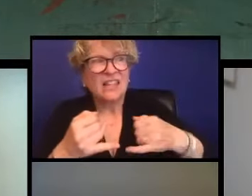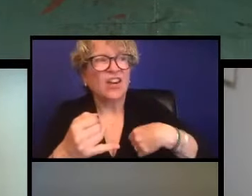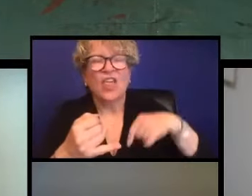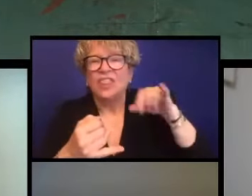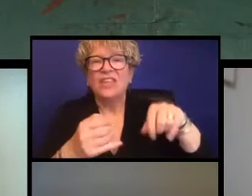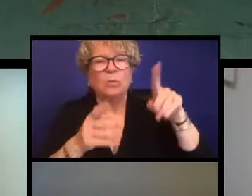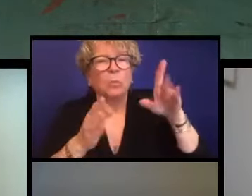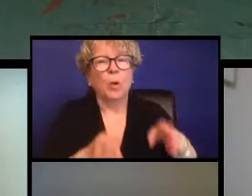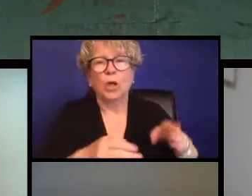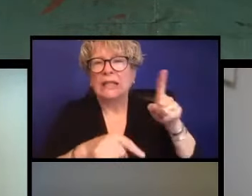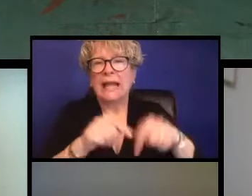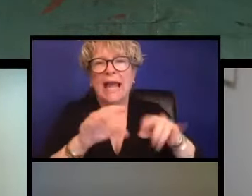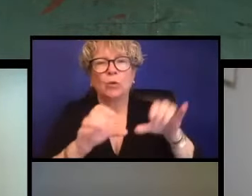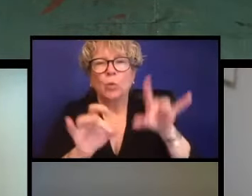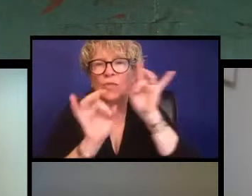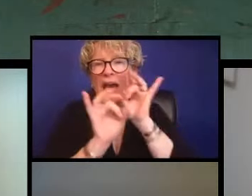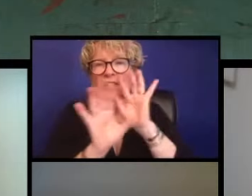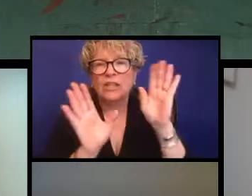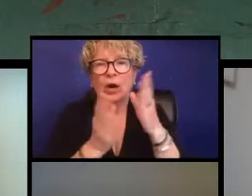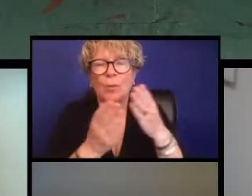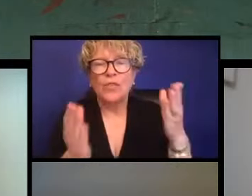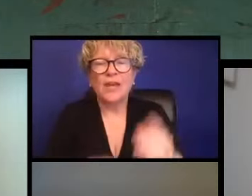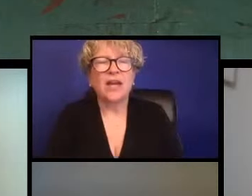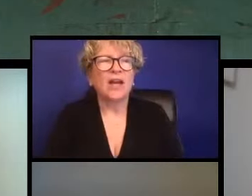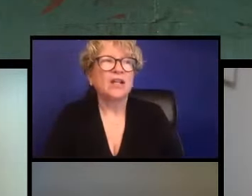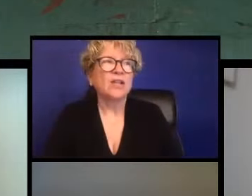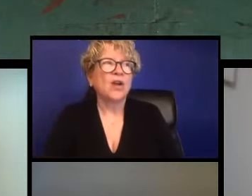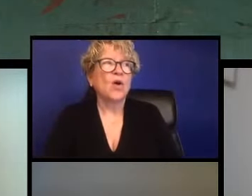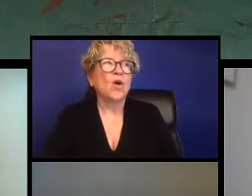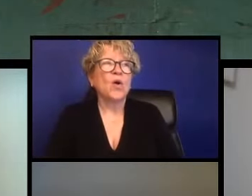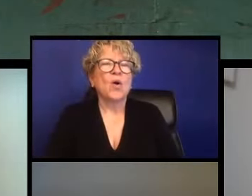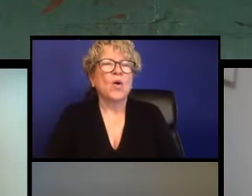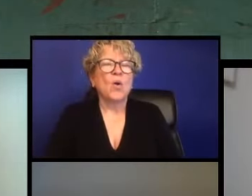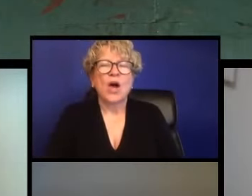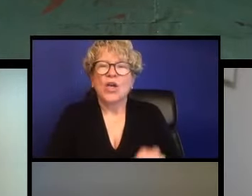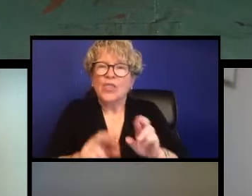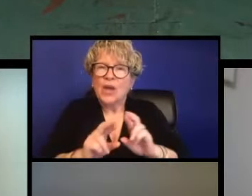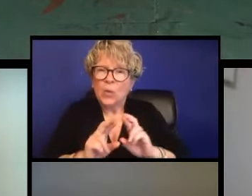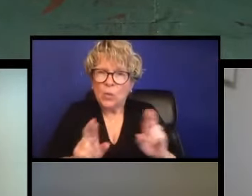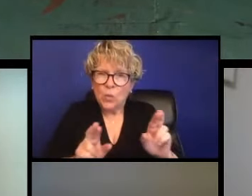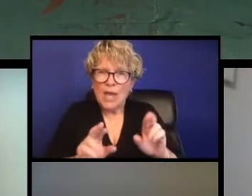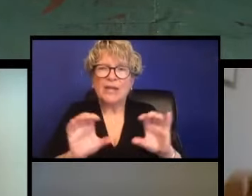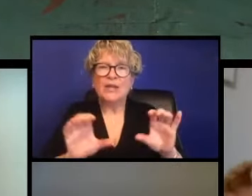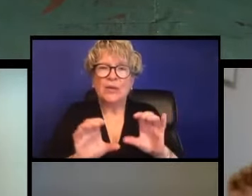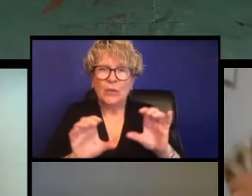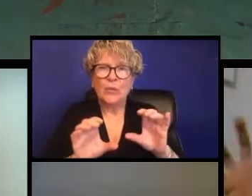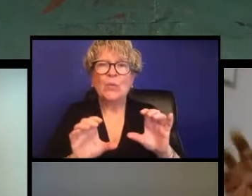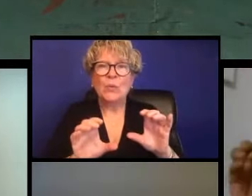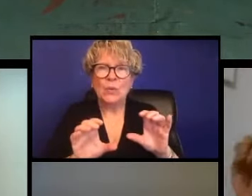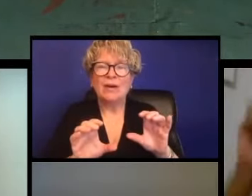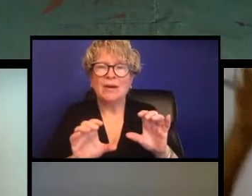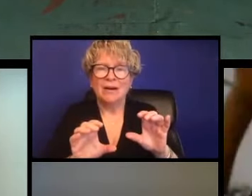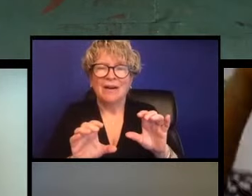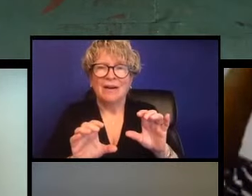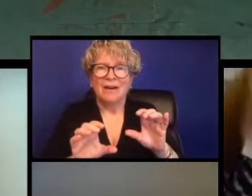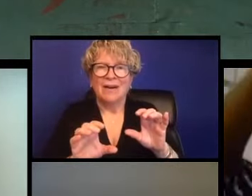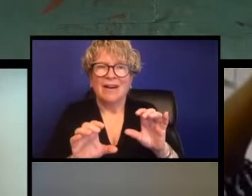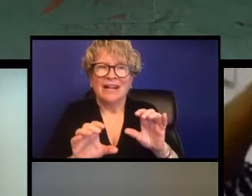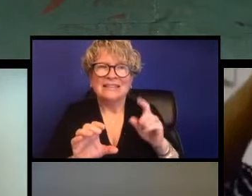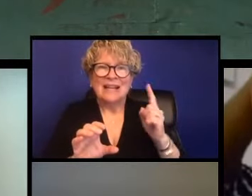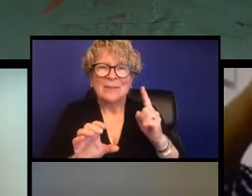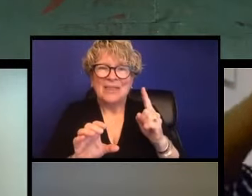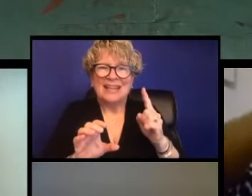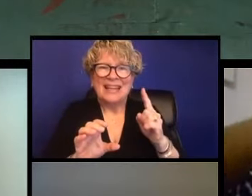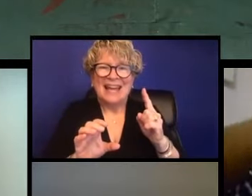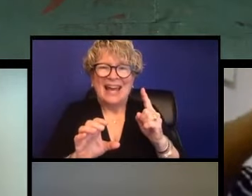what we did was, I was like, they're ready to do this thing. Let them do the thing. Because you could almost see the writer kind of reach into